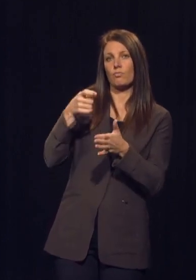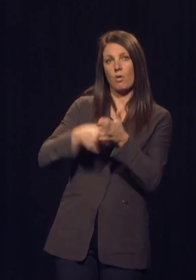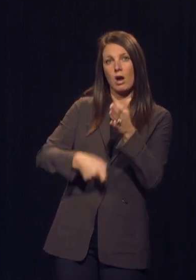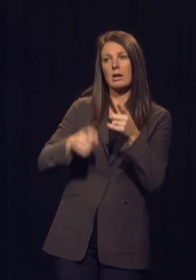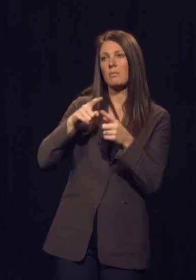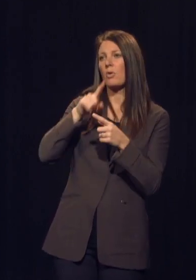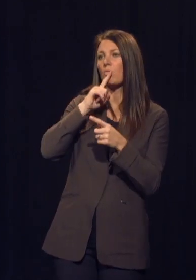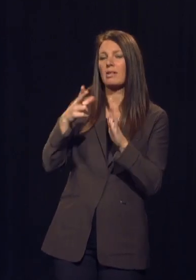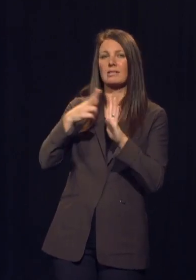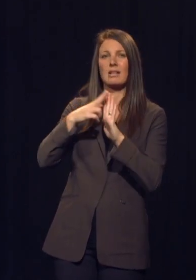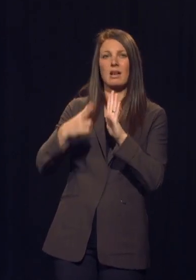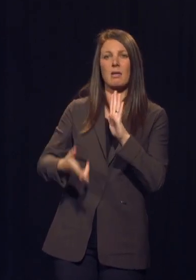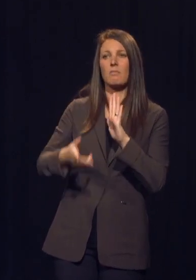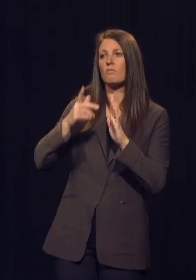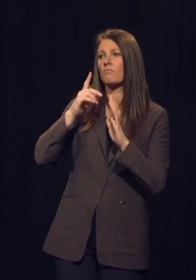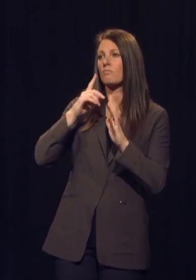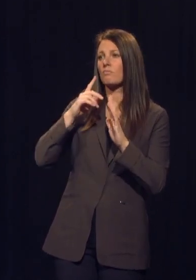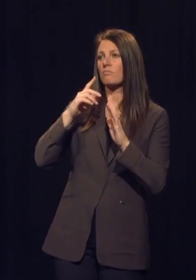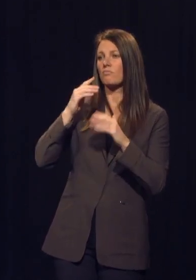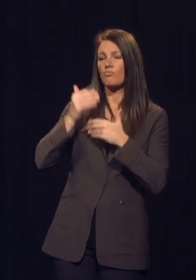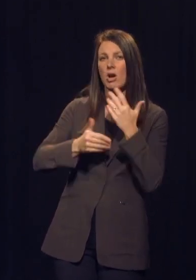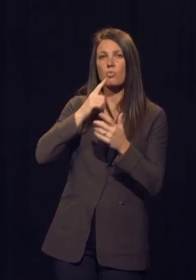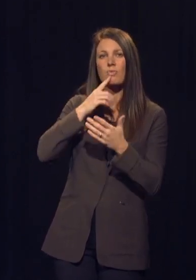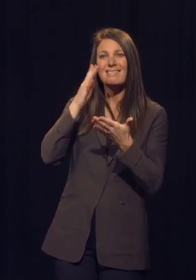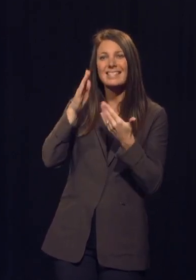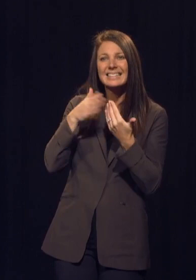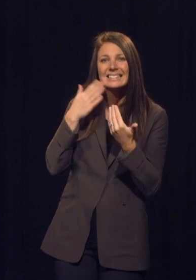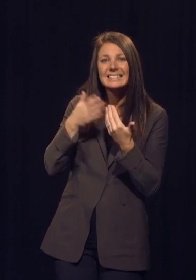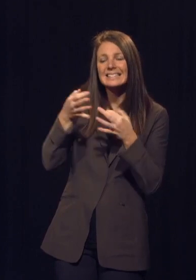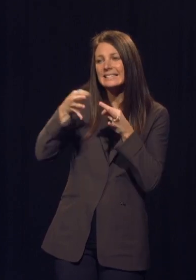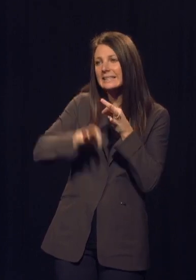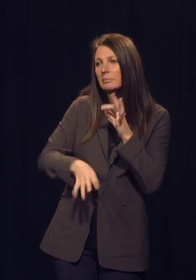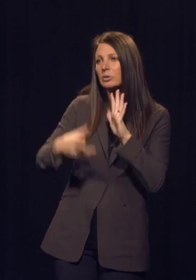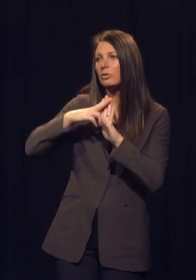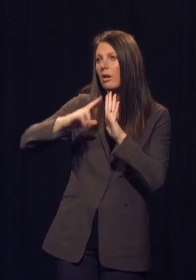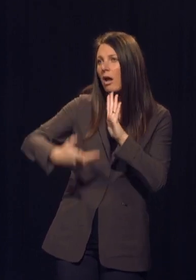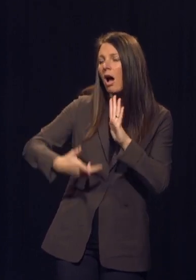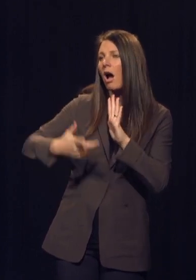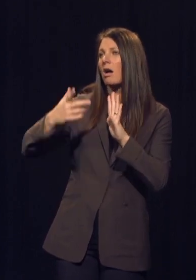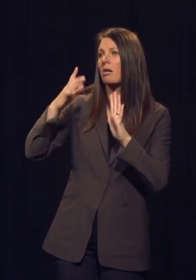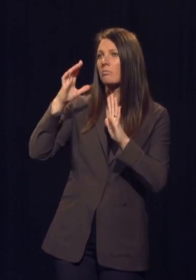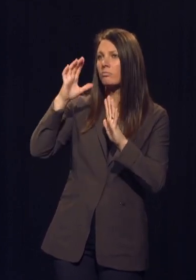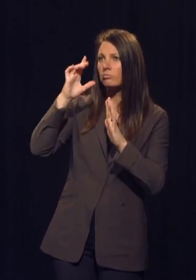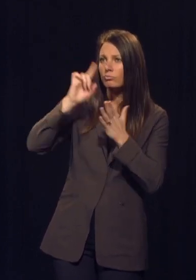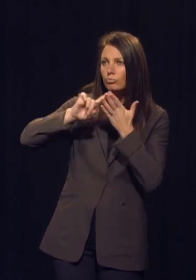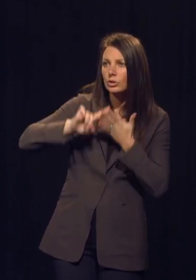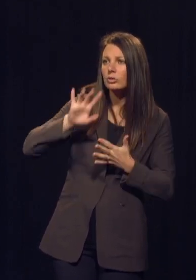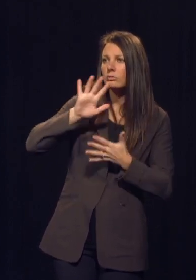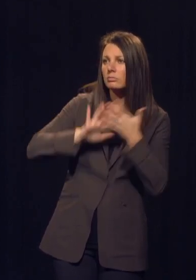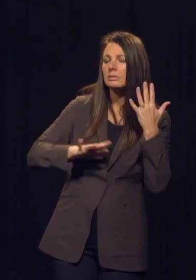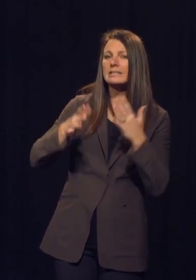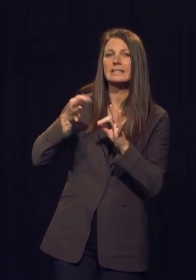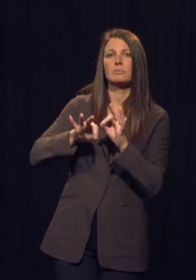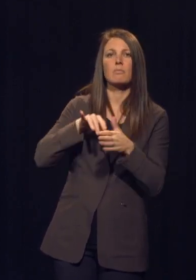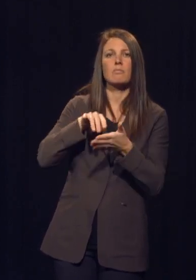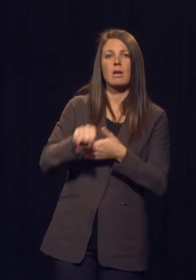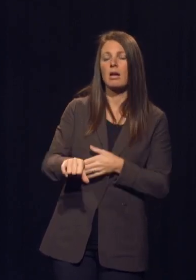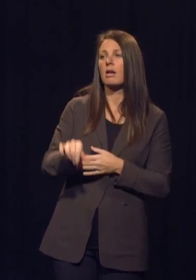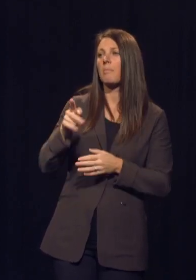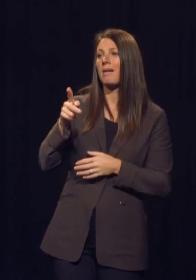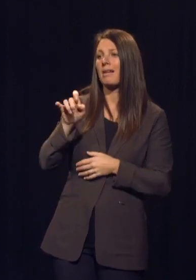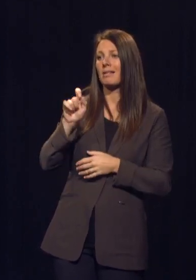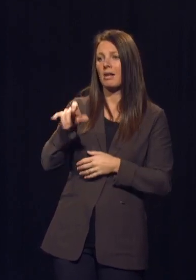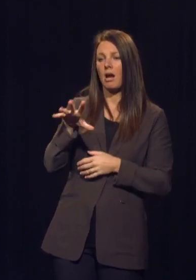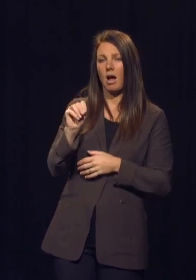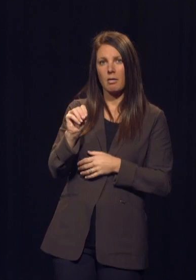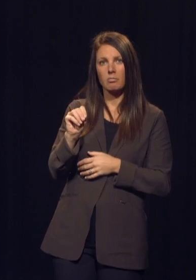possible. Simple to apply, simple to shop, simple to enroll, and simple to pay. Pennie.com allows you to